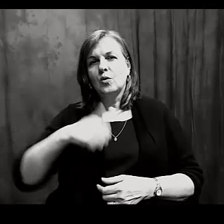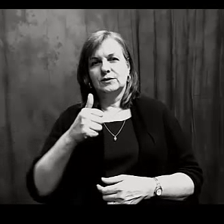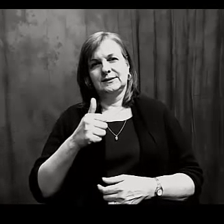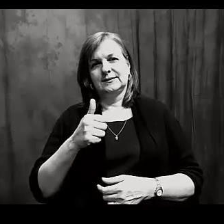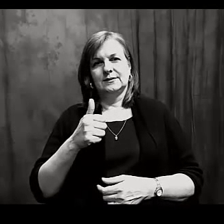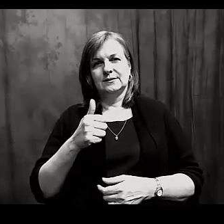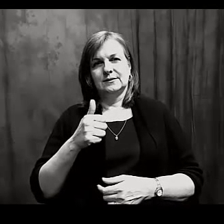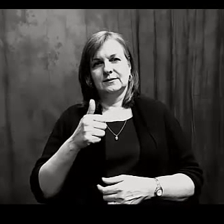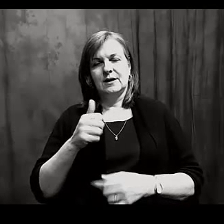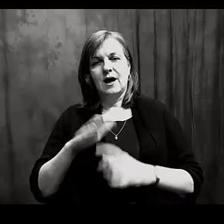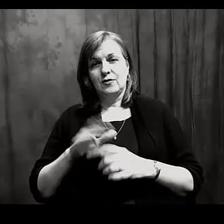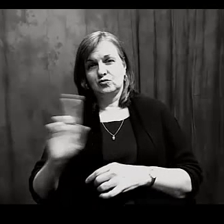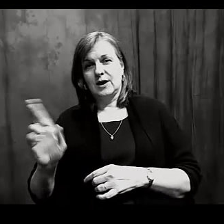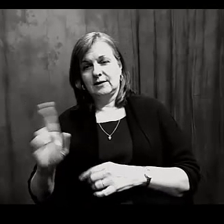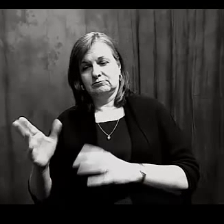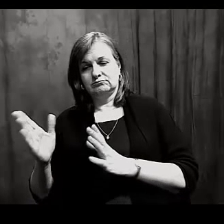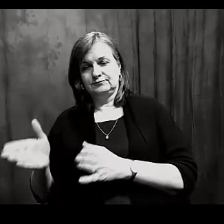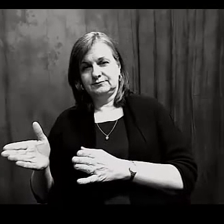the oldest.